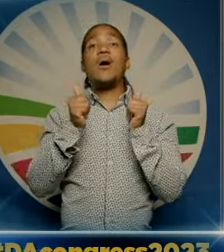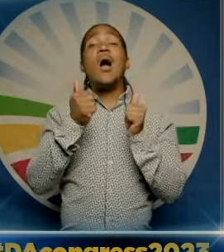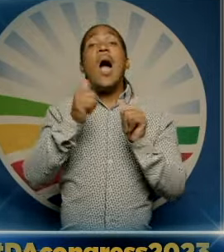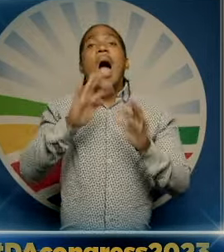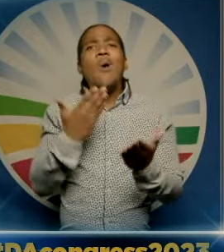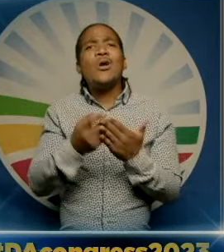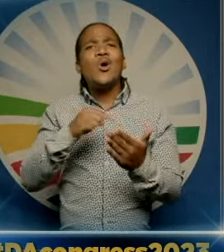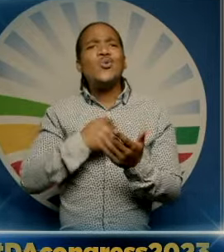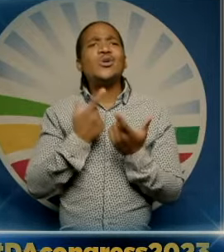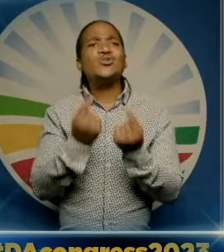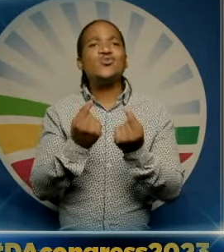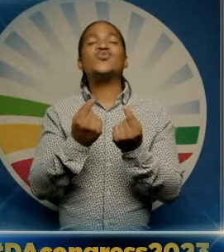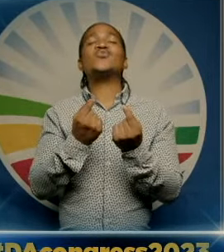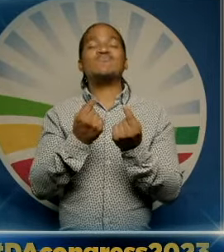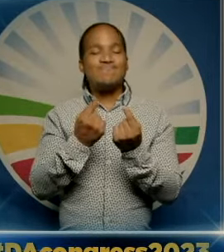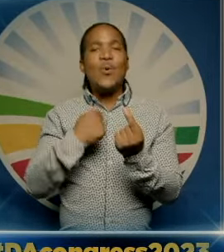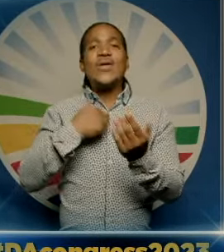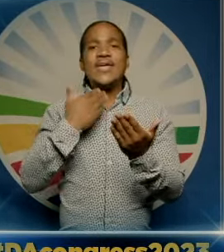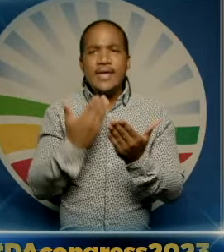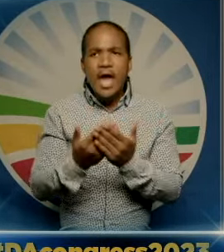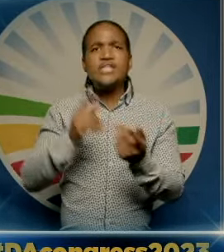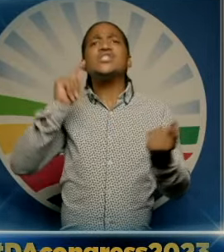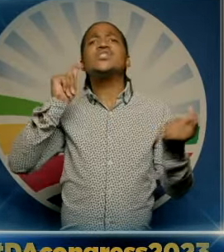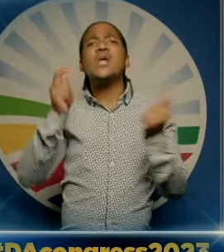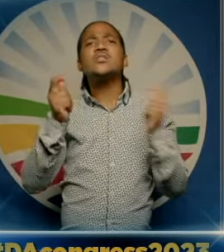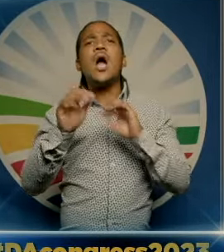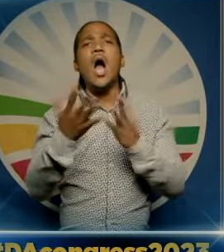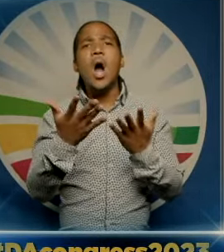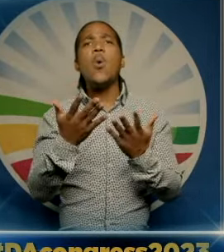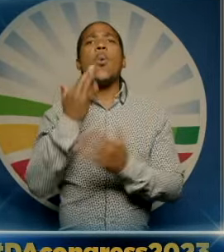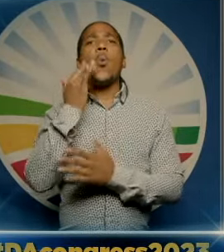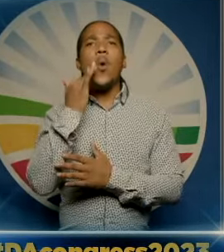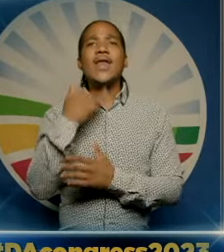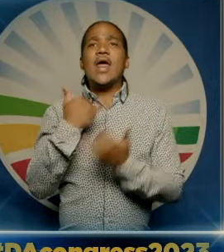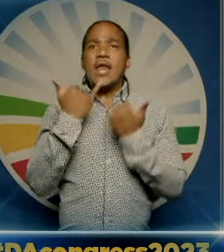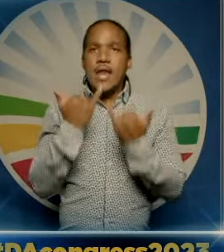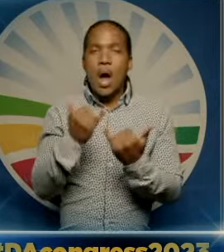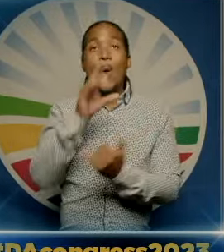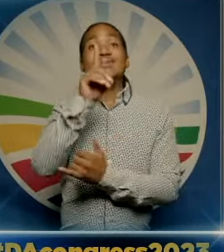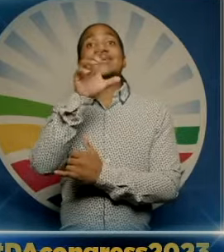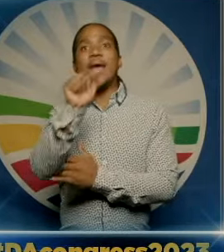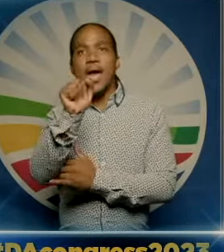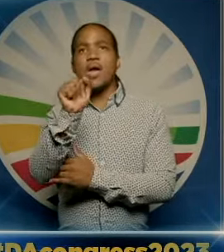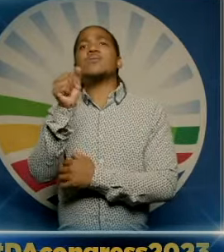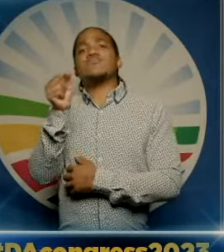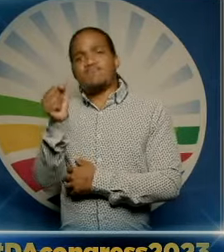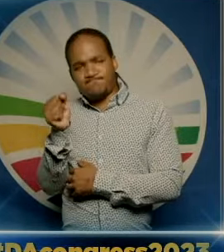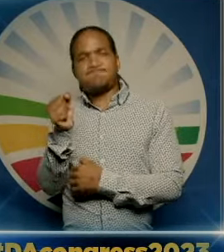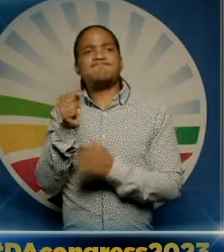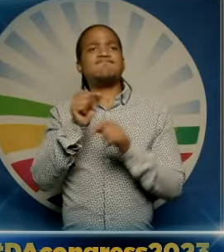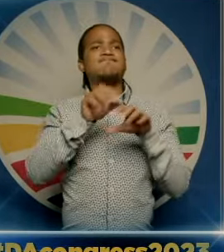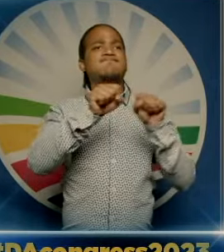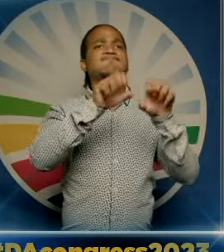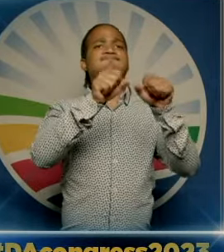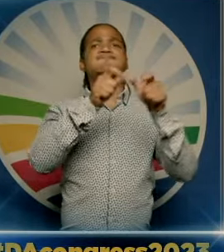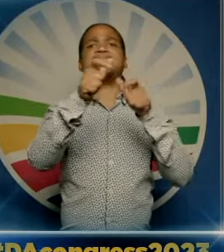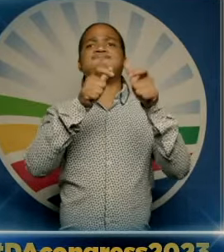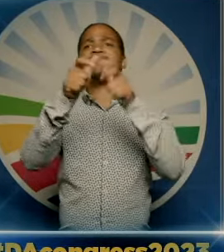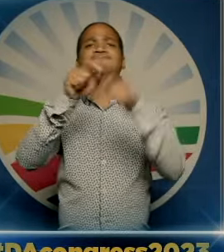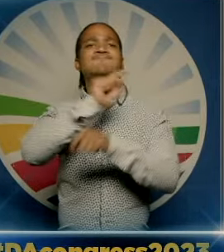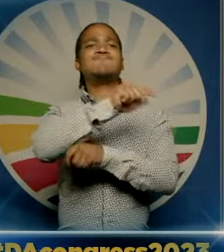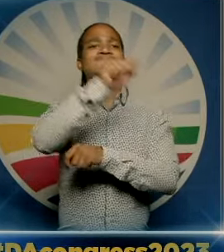so, and we can only bring this difference is we bring about the DA difference in many areas like around the country. But